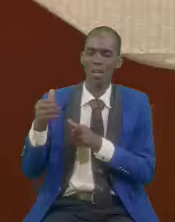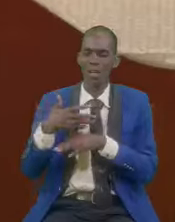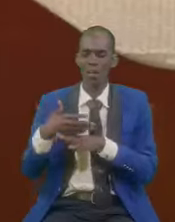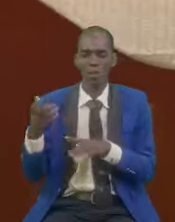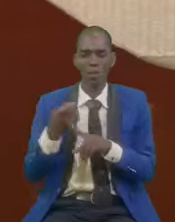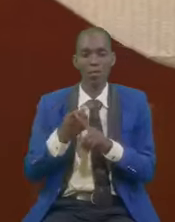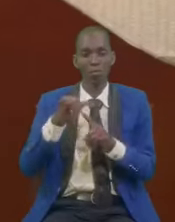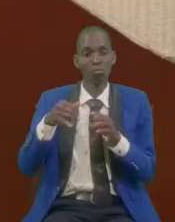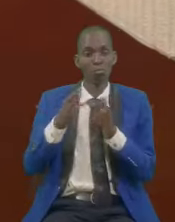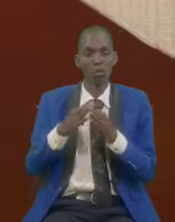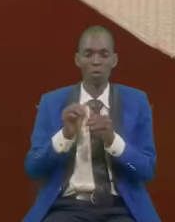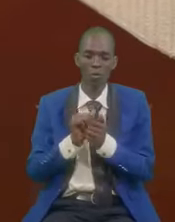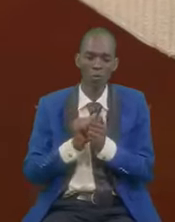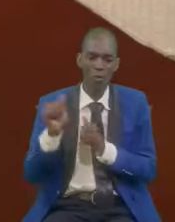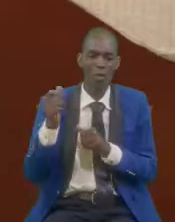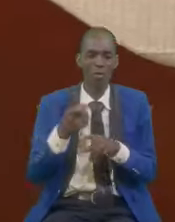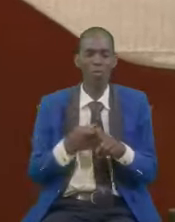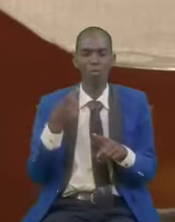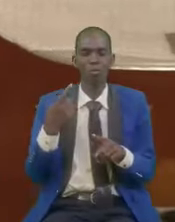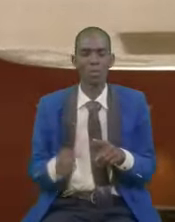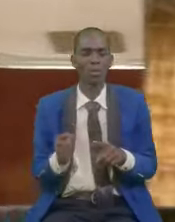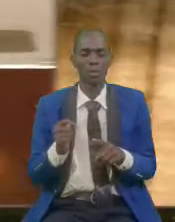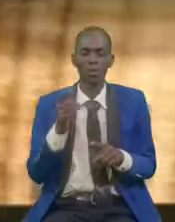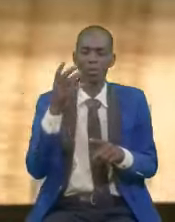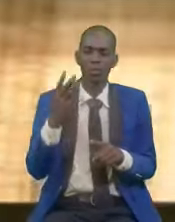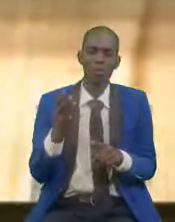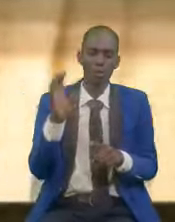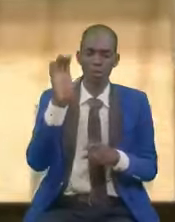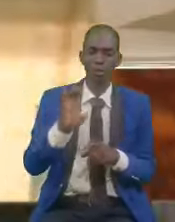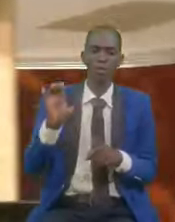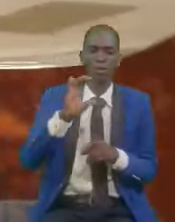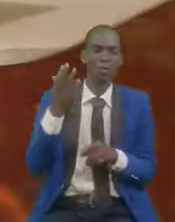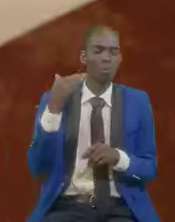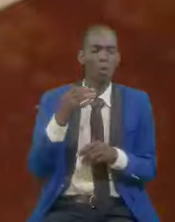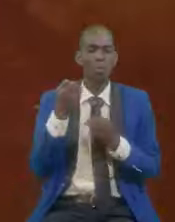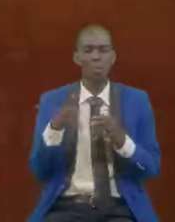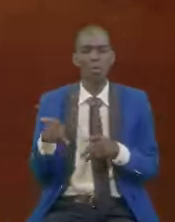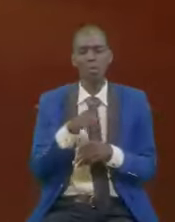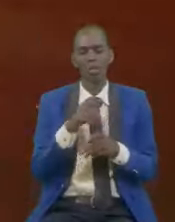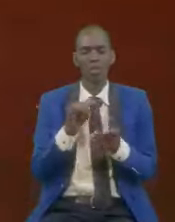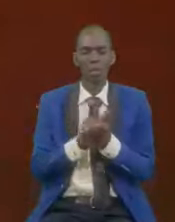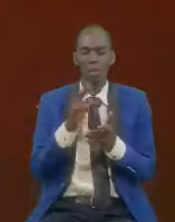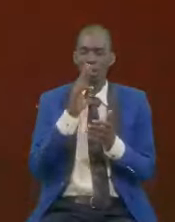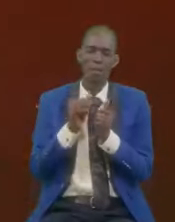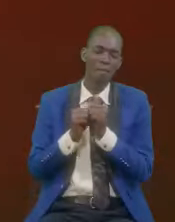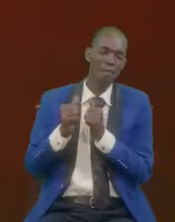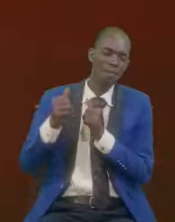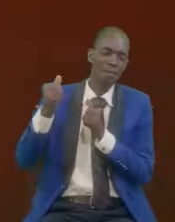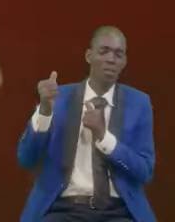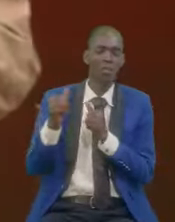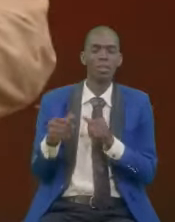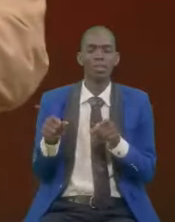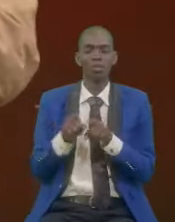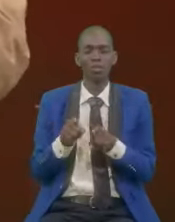Jerusalem, far away from the first century, unto them that are far off, even as many as